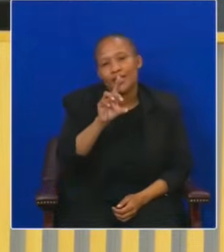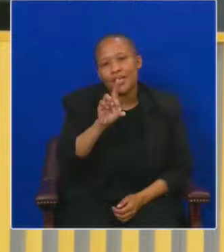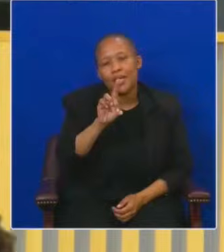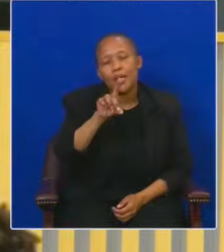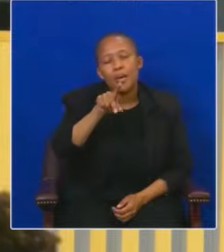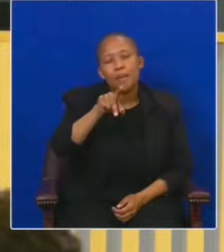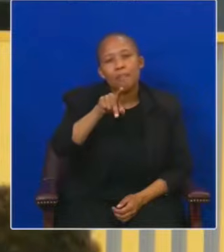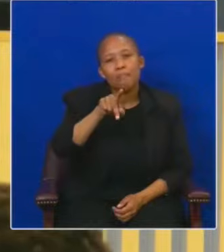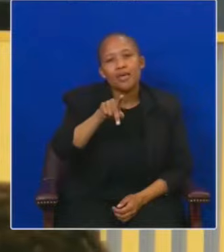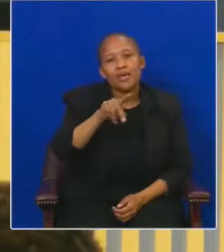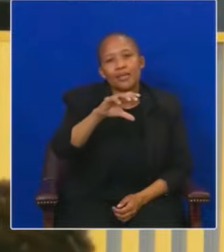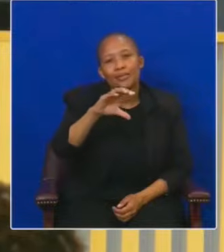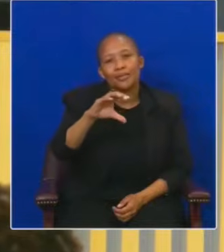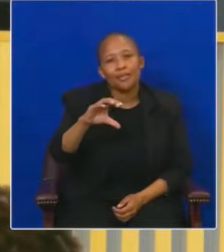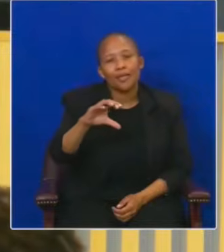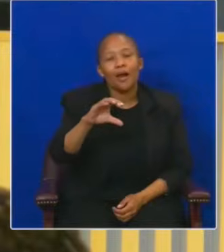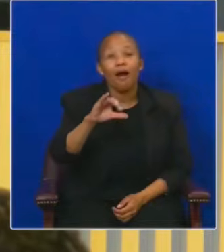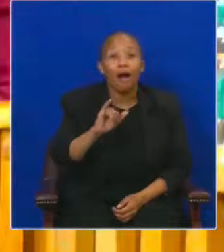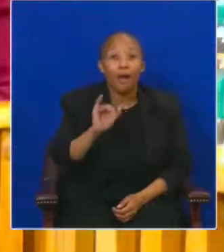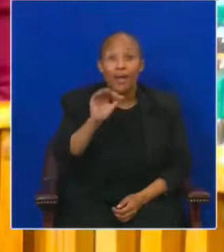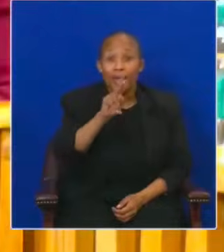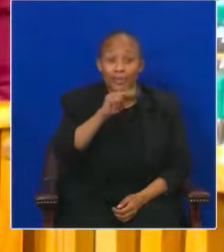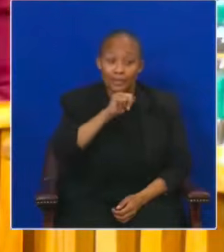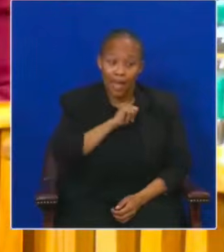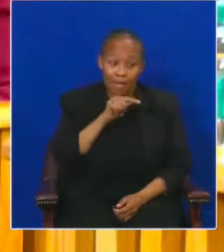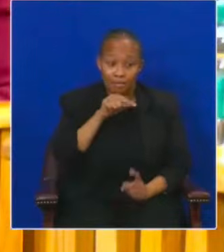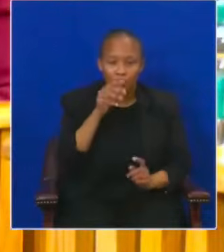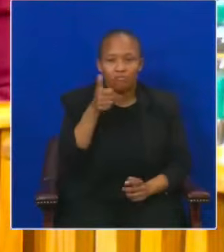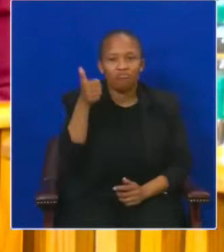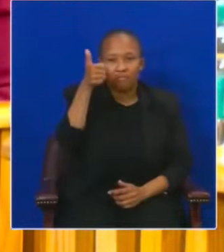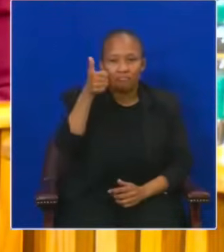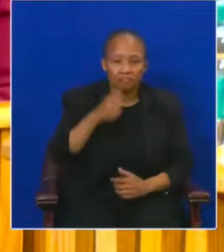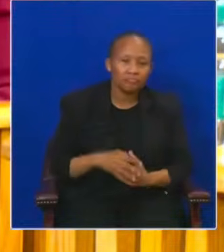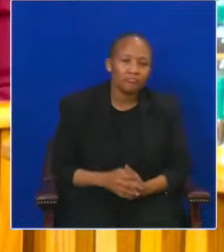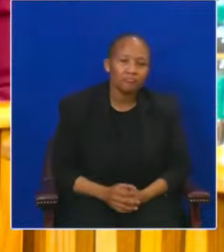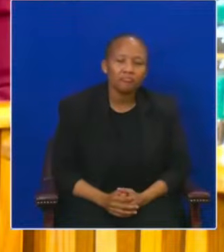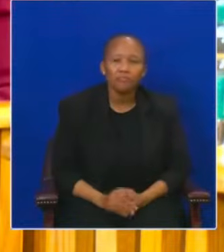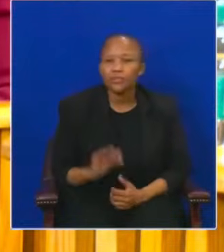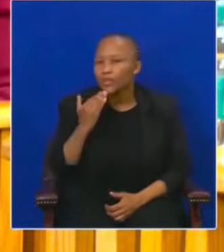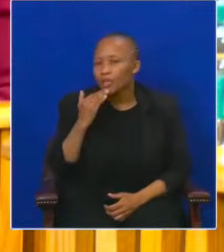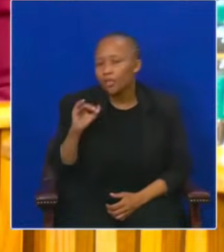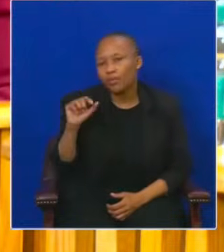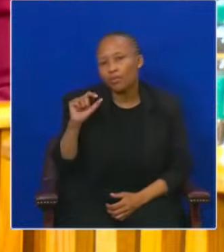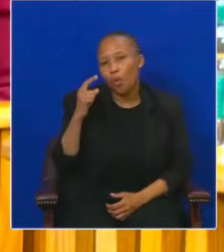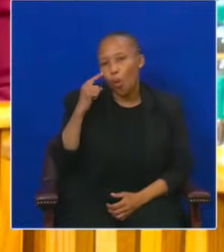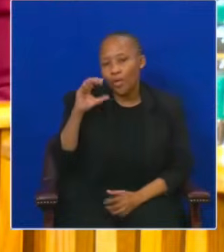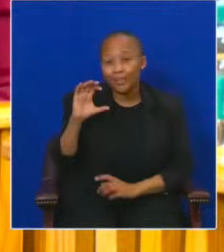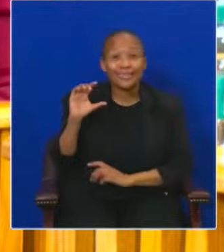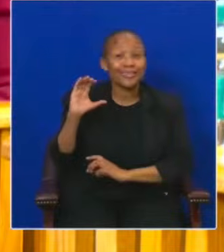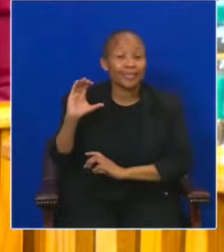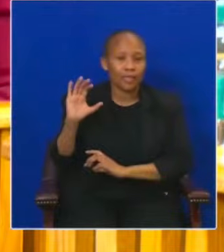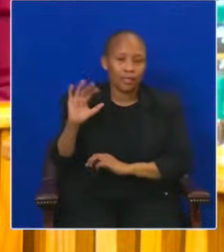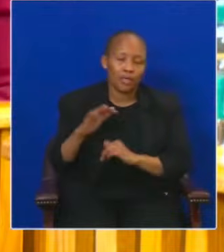Thank you, Witness C. We're now at paragraph